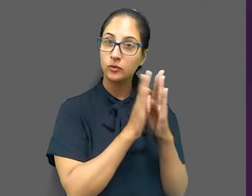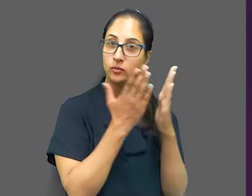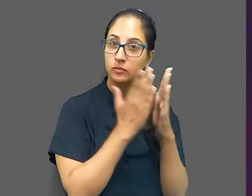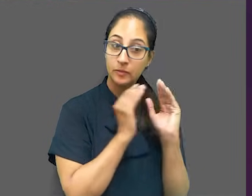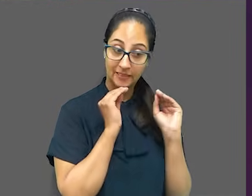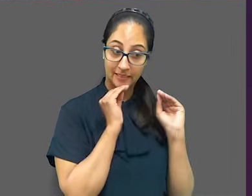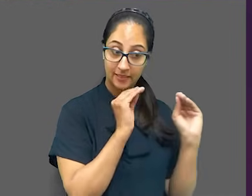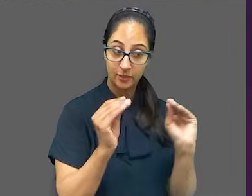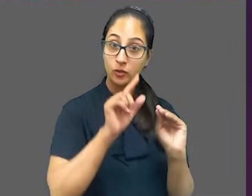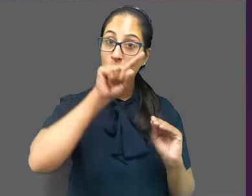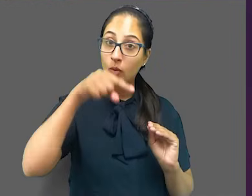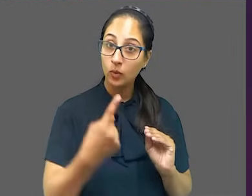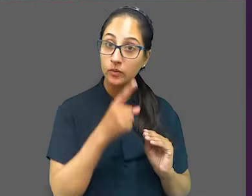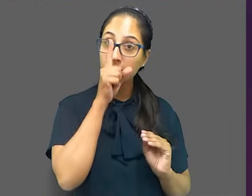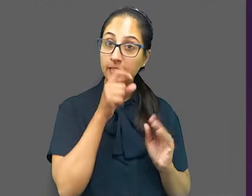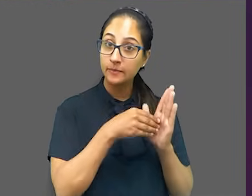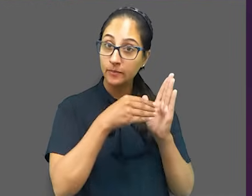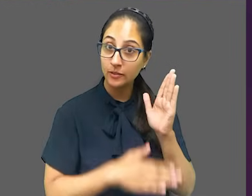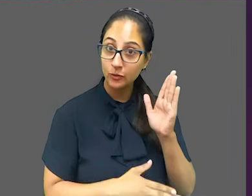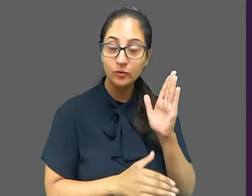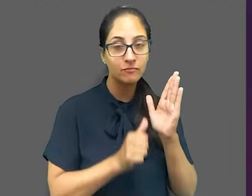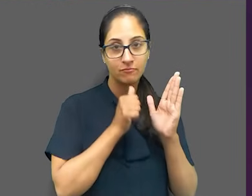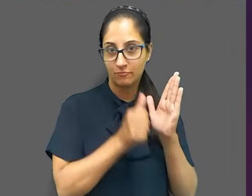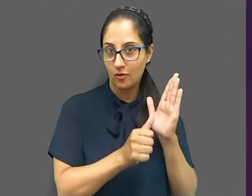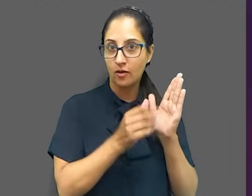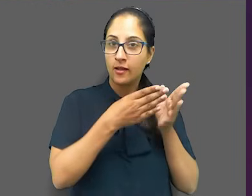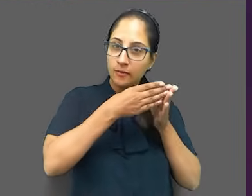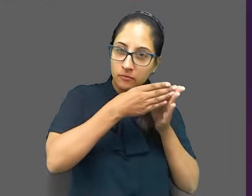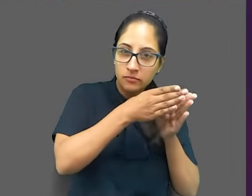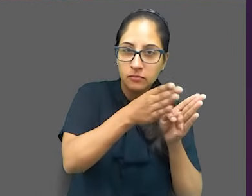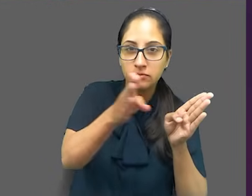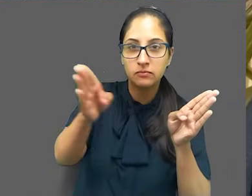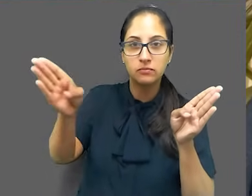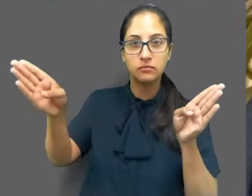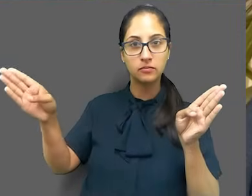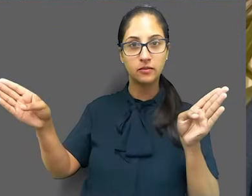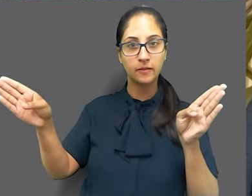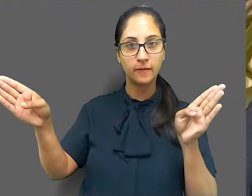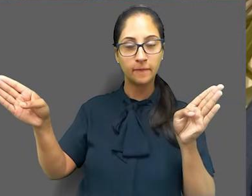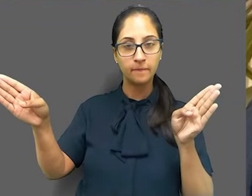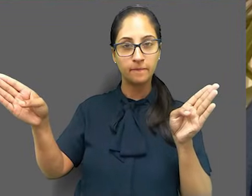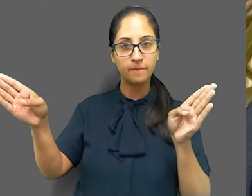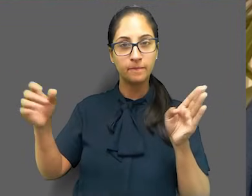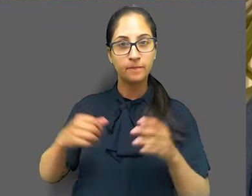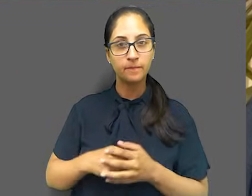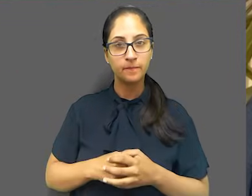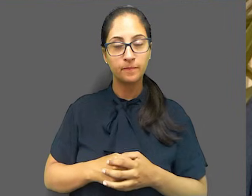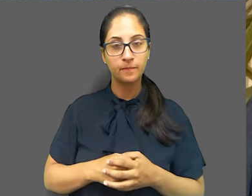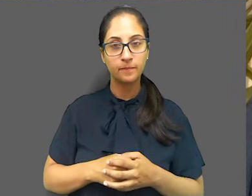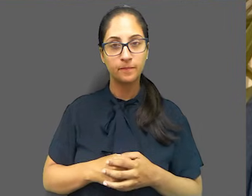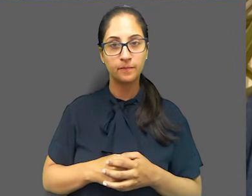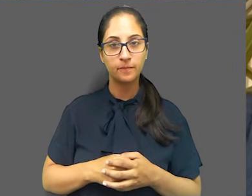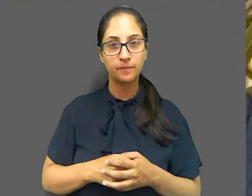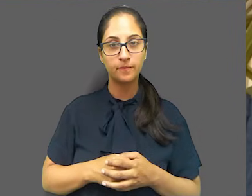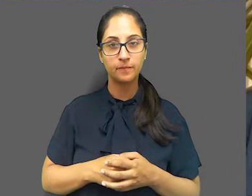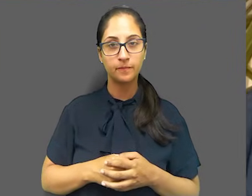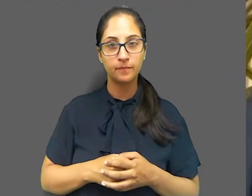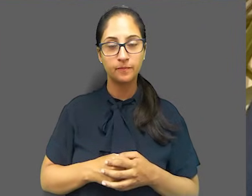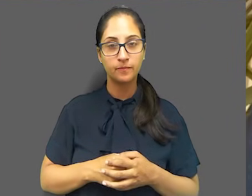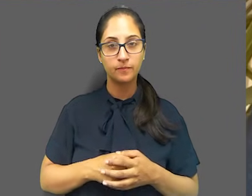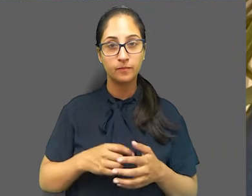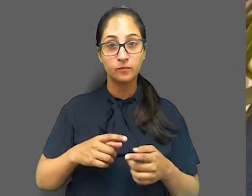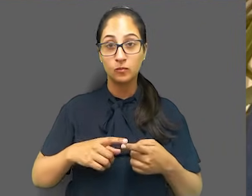not just aimed or targeted for students per se, but that it would broaden